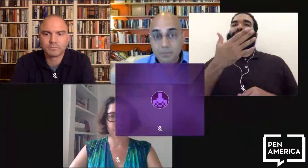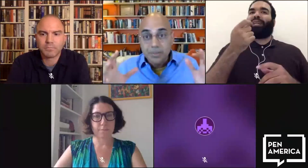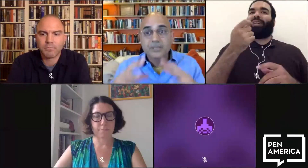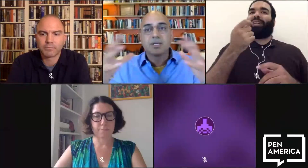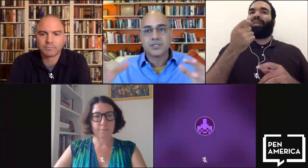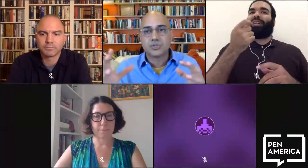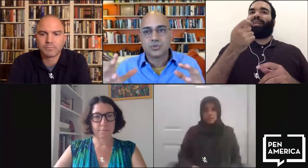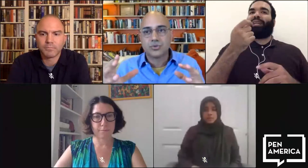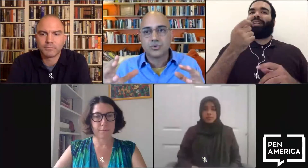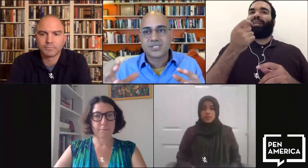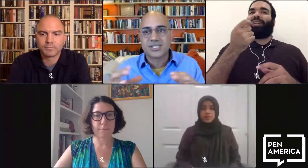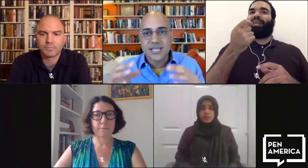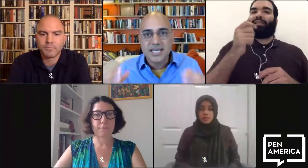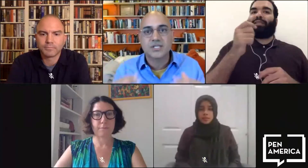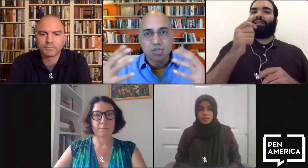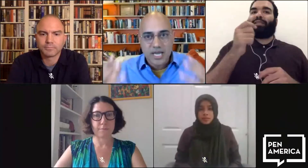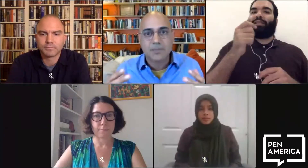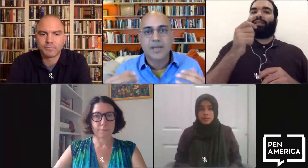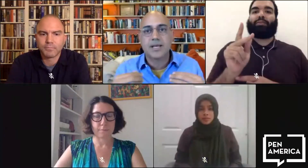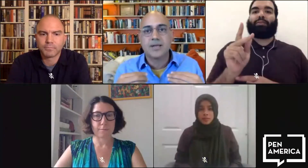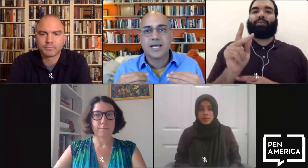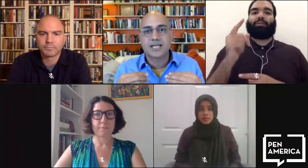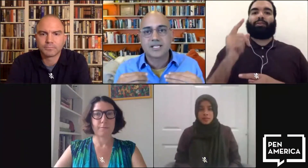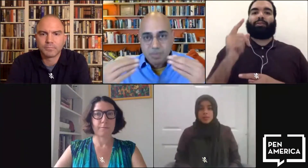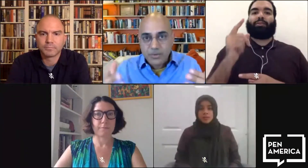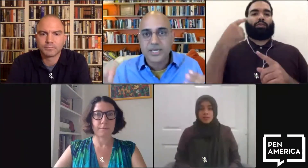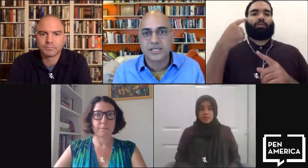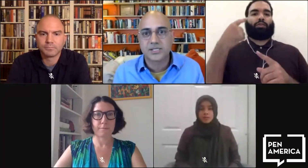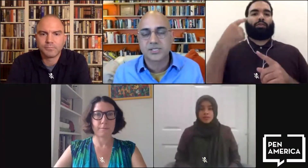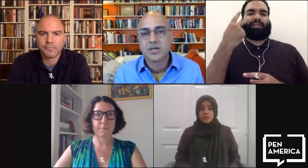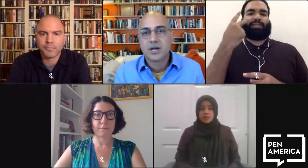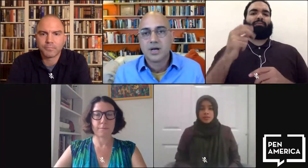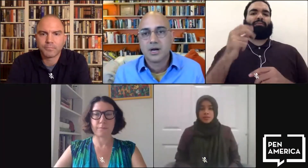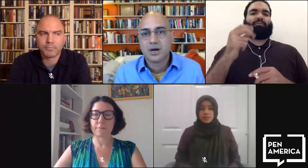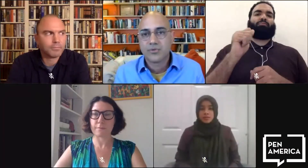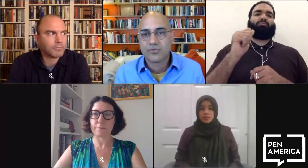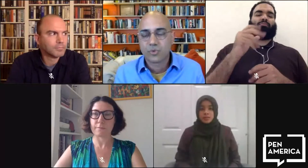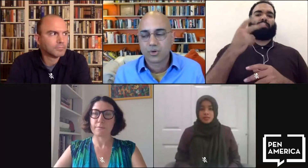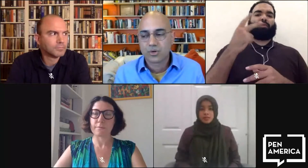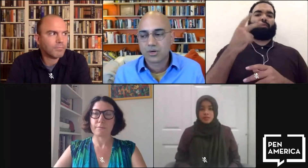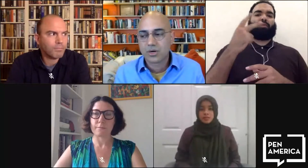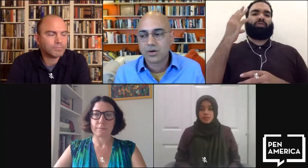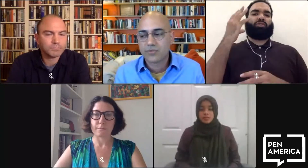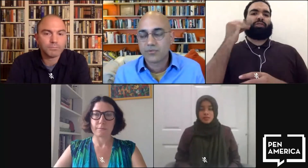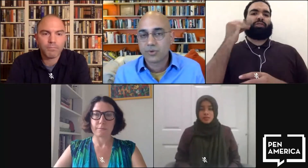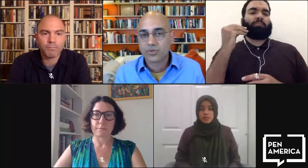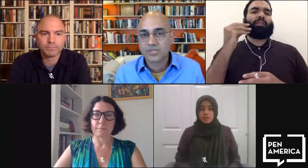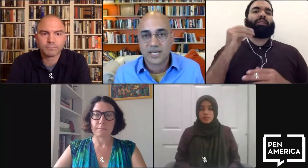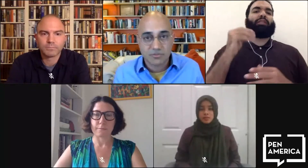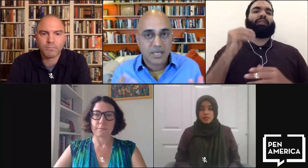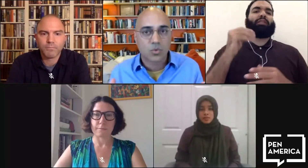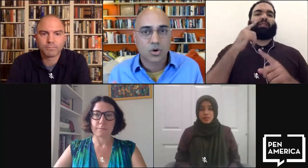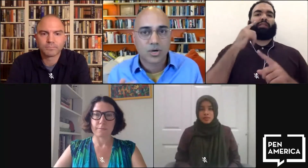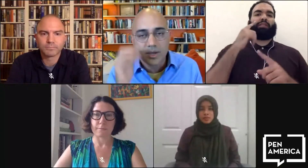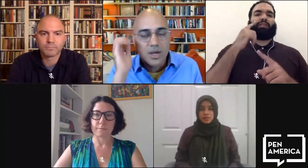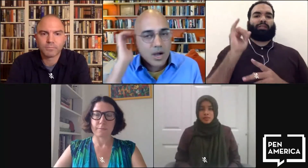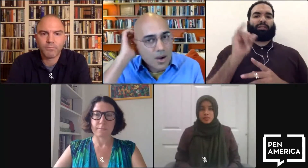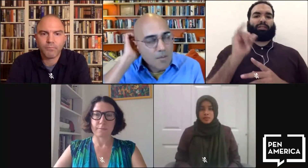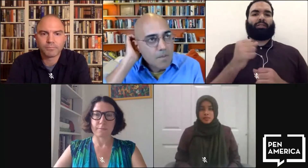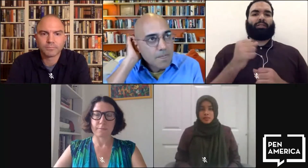the ability to see and shape and experience for the sake of making